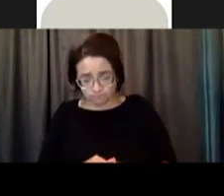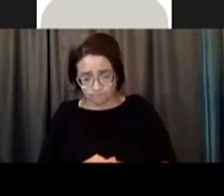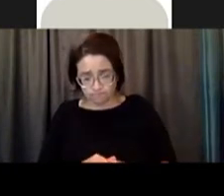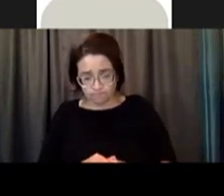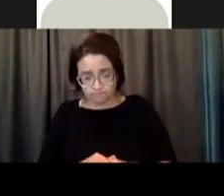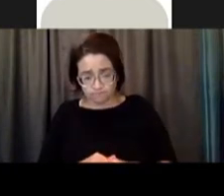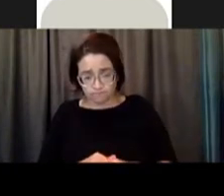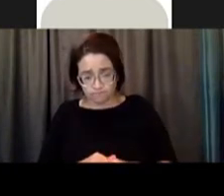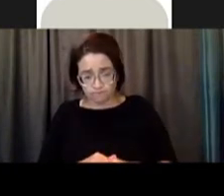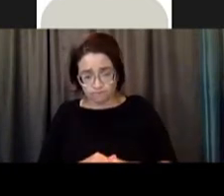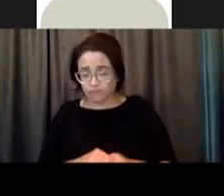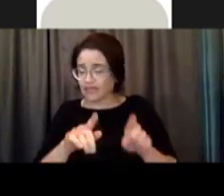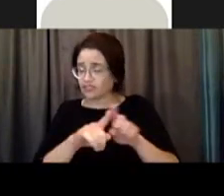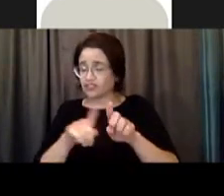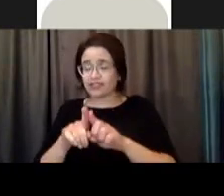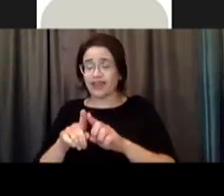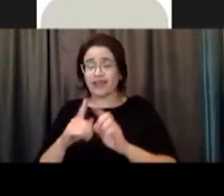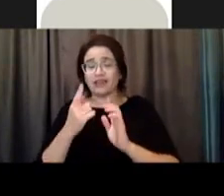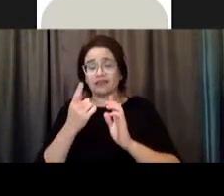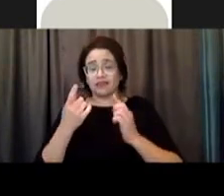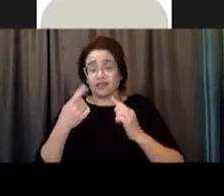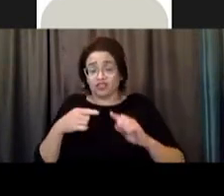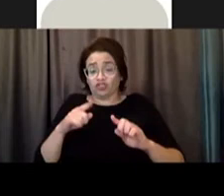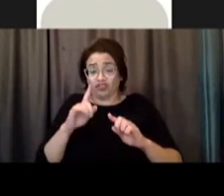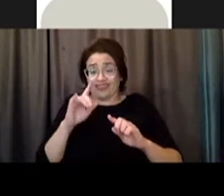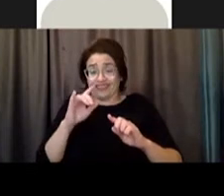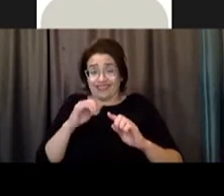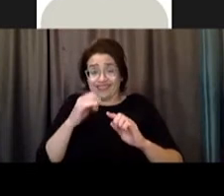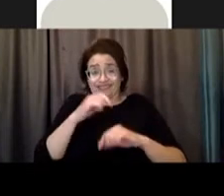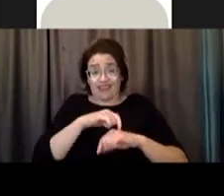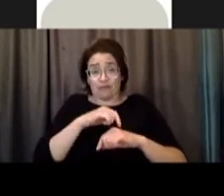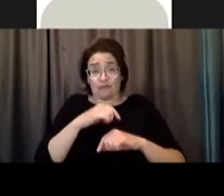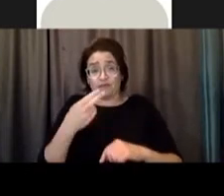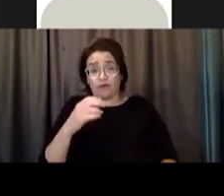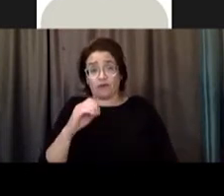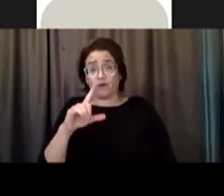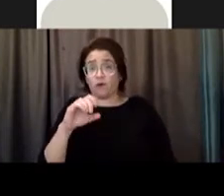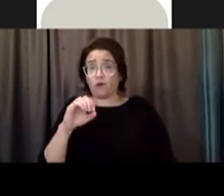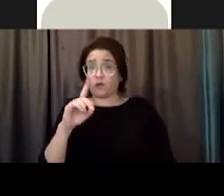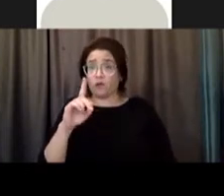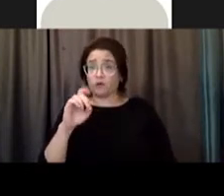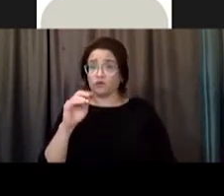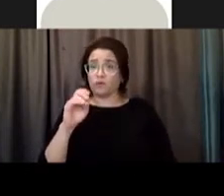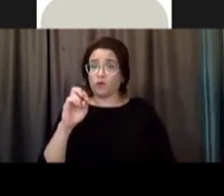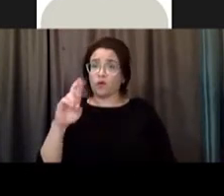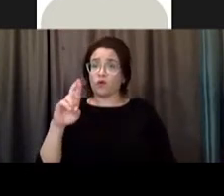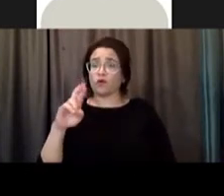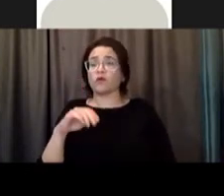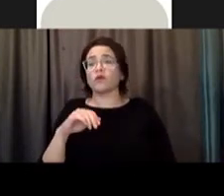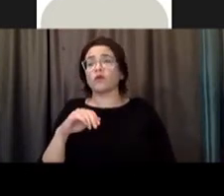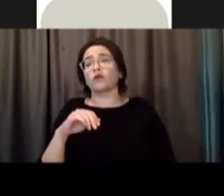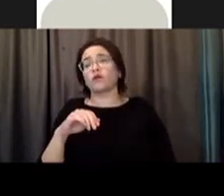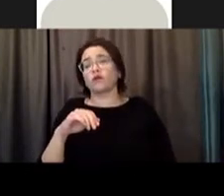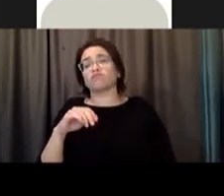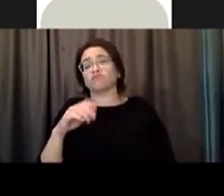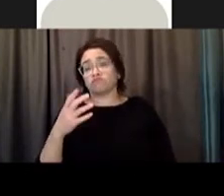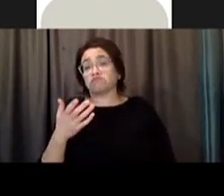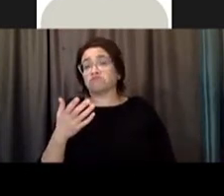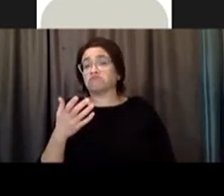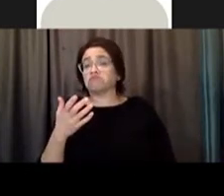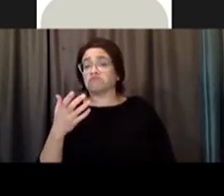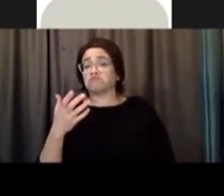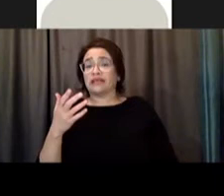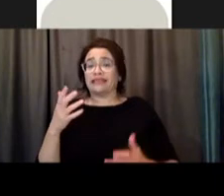And just like during the times of the Holodomor, Russia's government continues its colonial policy, and in addition to military